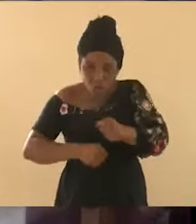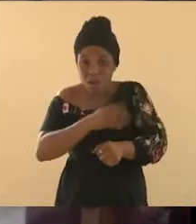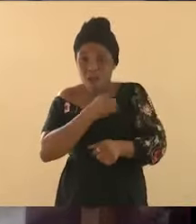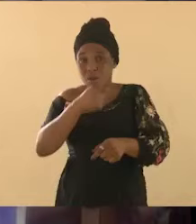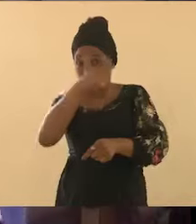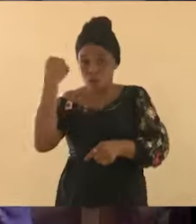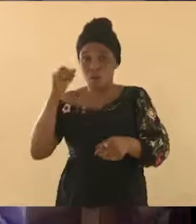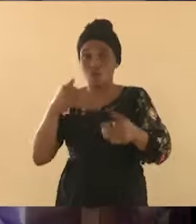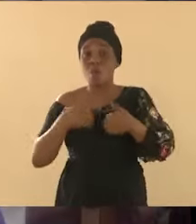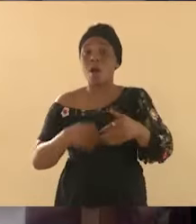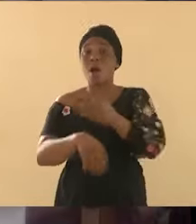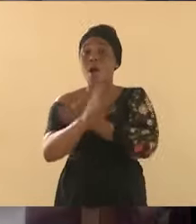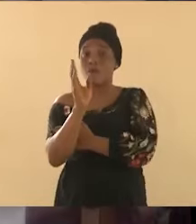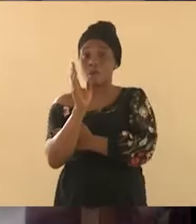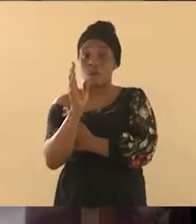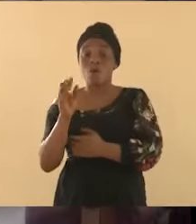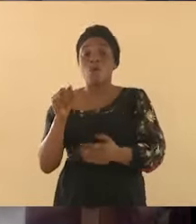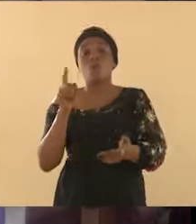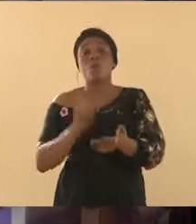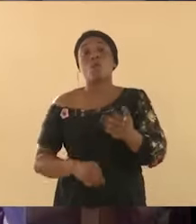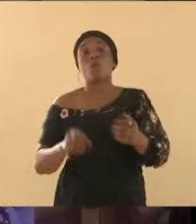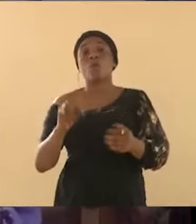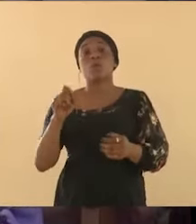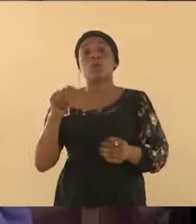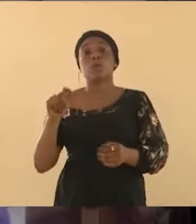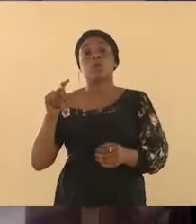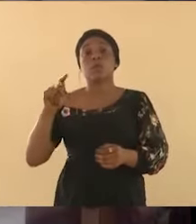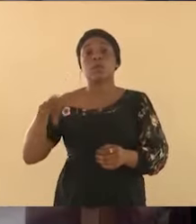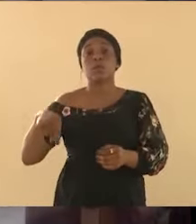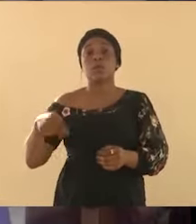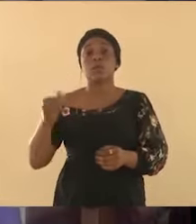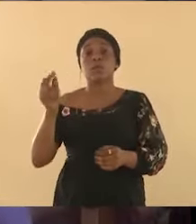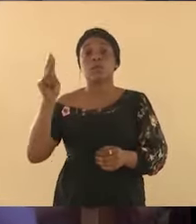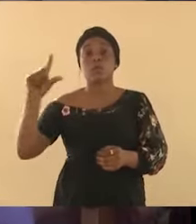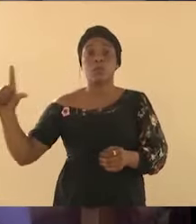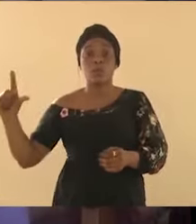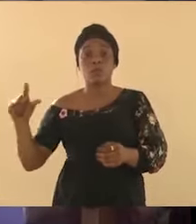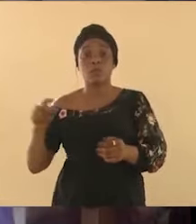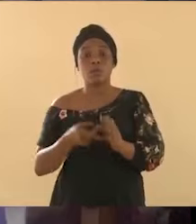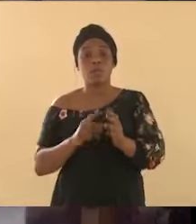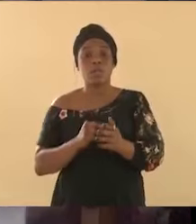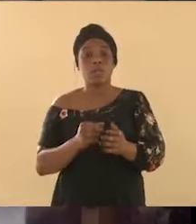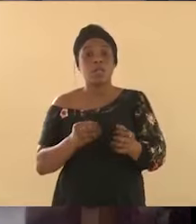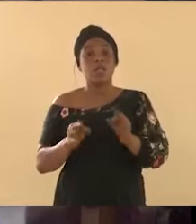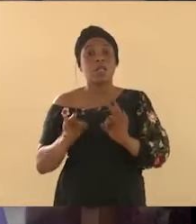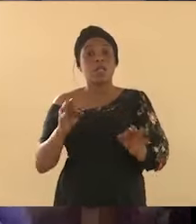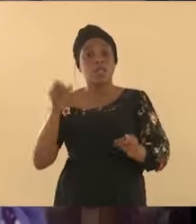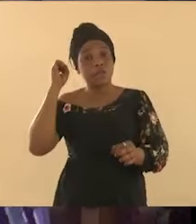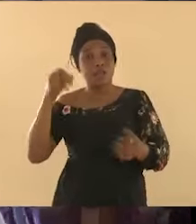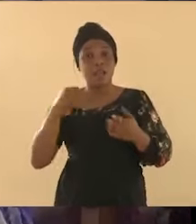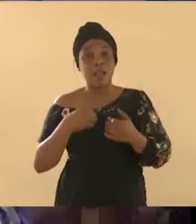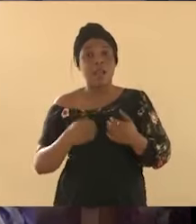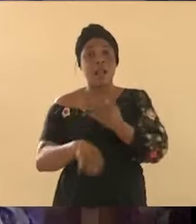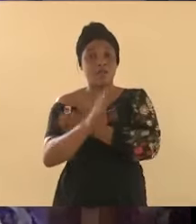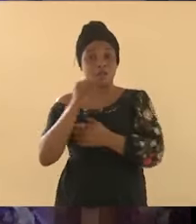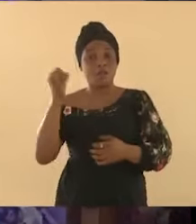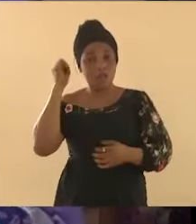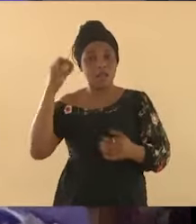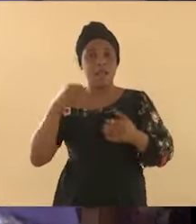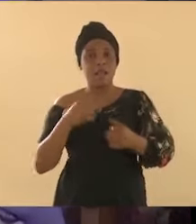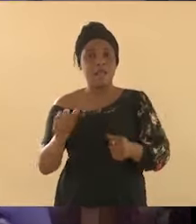adversity. And because you have God, what St. Paul means there is that if I have God, I have everything. Do you